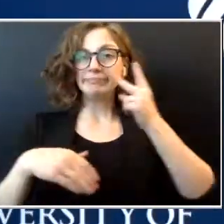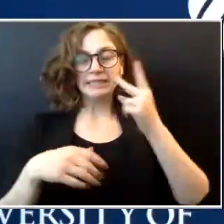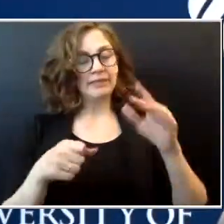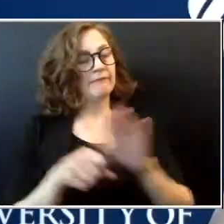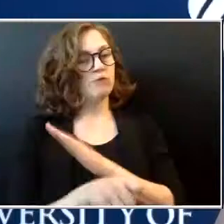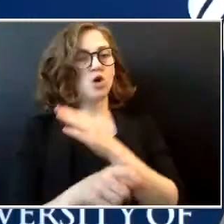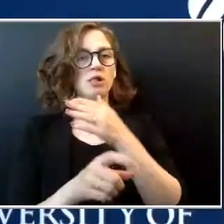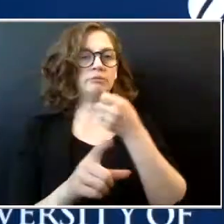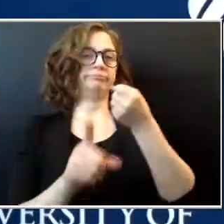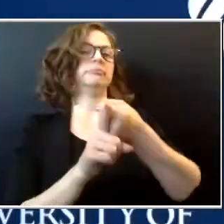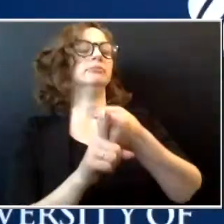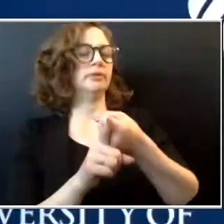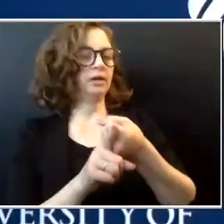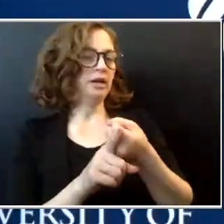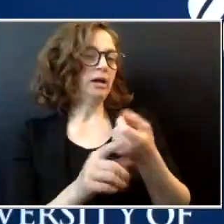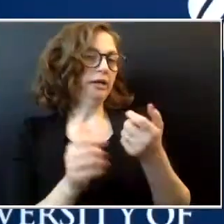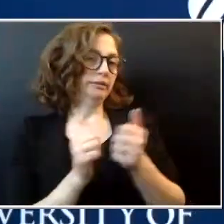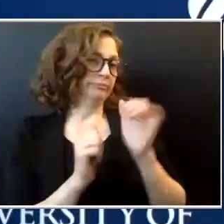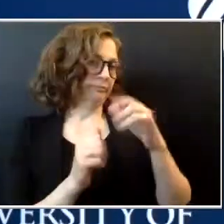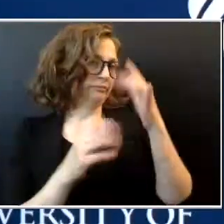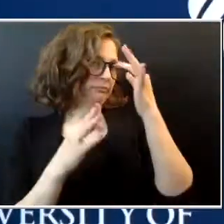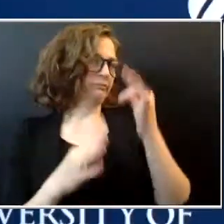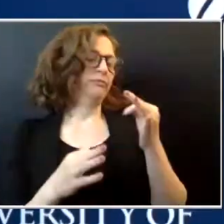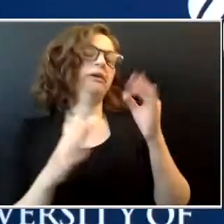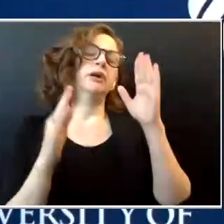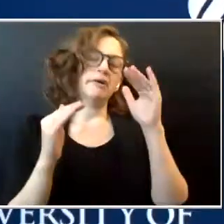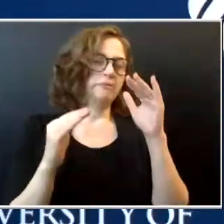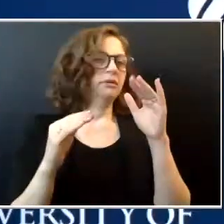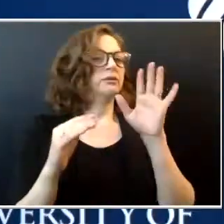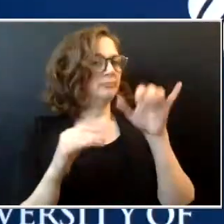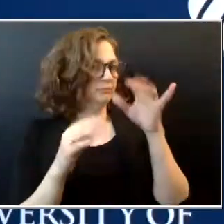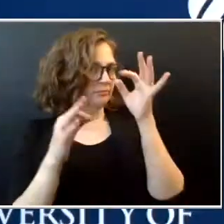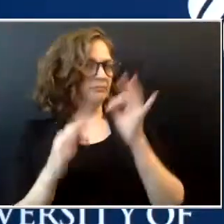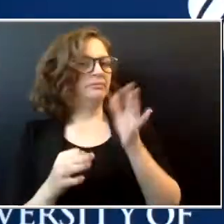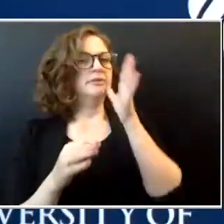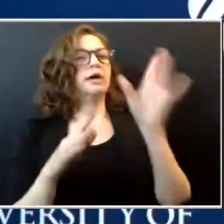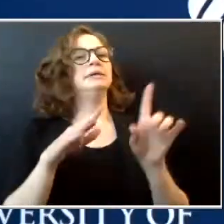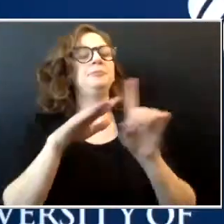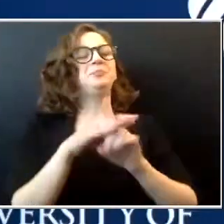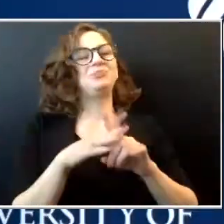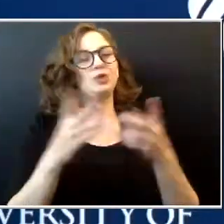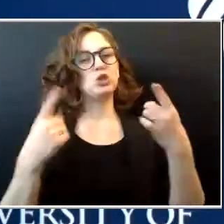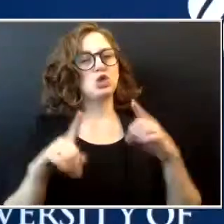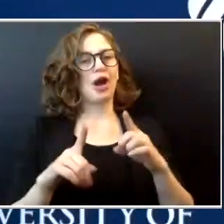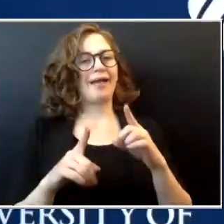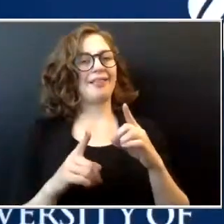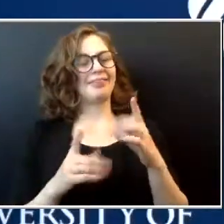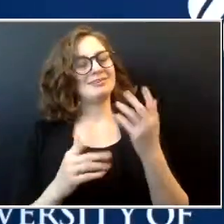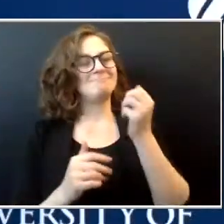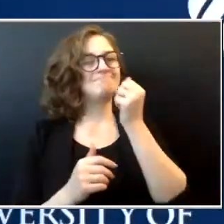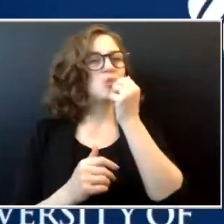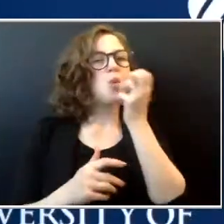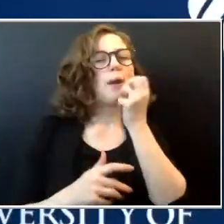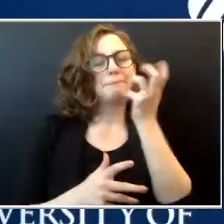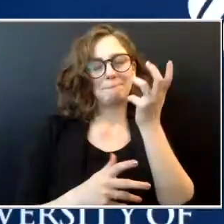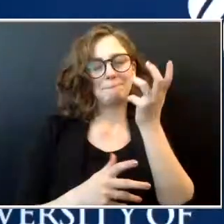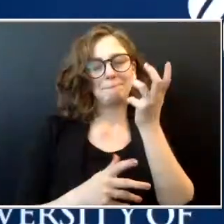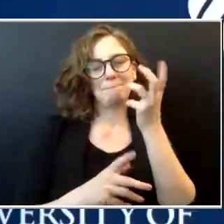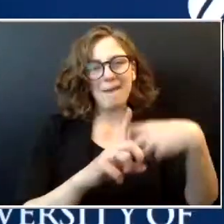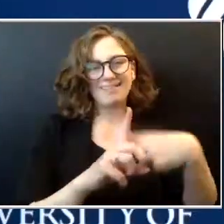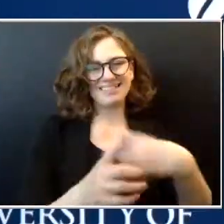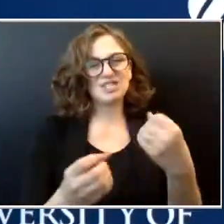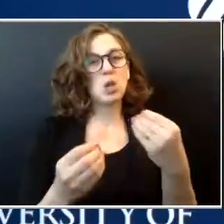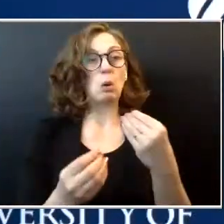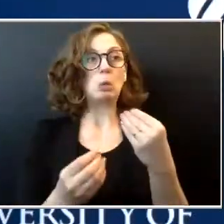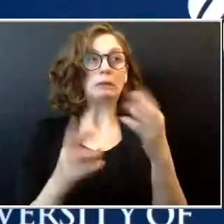be hopefully in the warmer months, so there won't be as much circulation of the virus out there. But we'll just have to wait to see. Some people, some